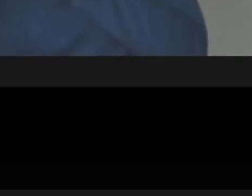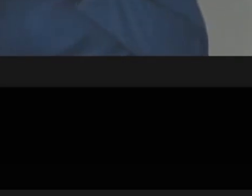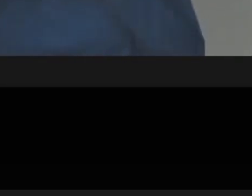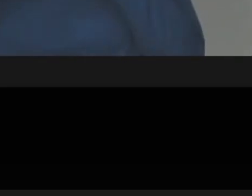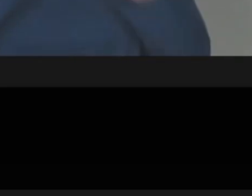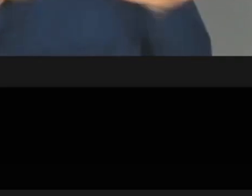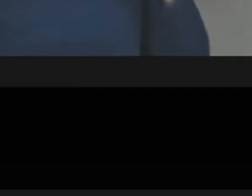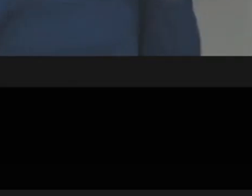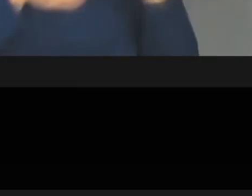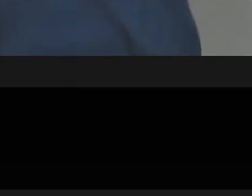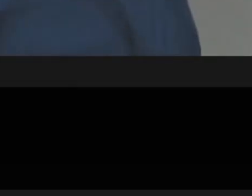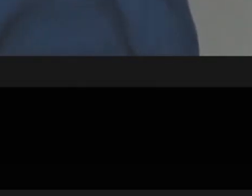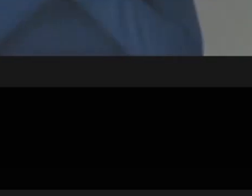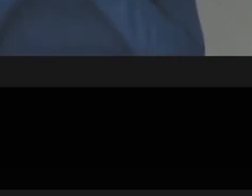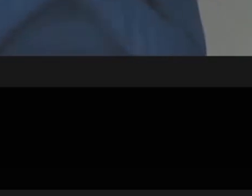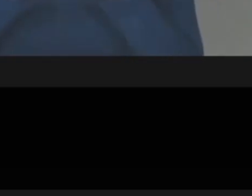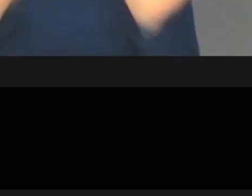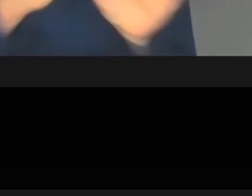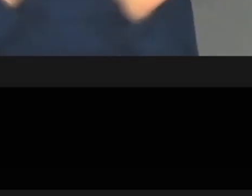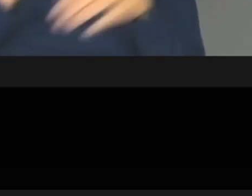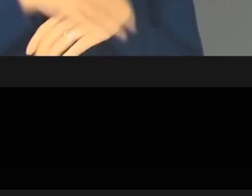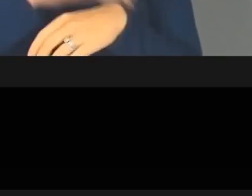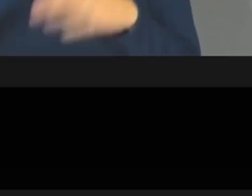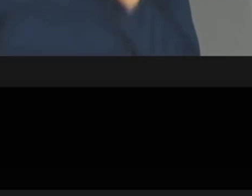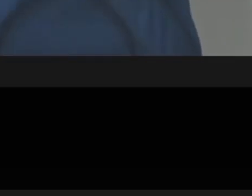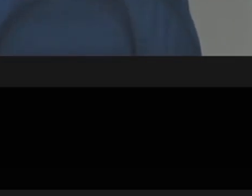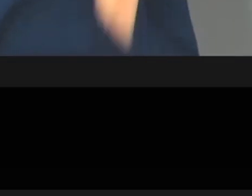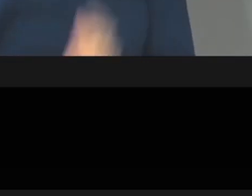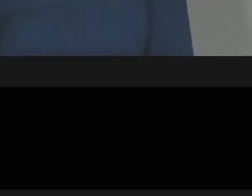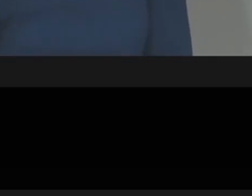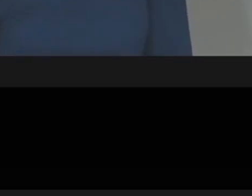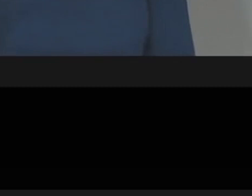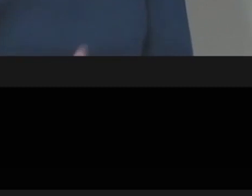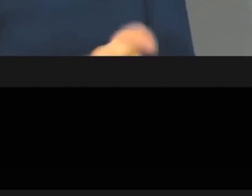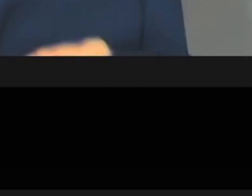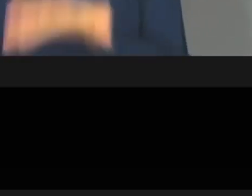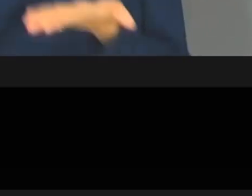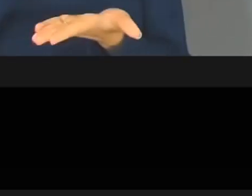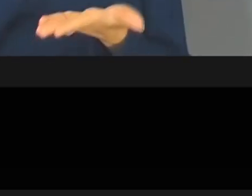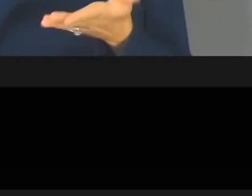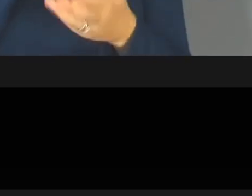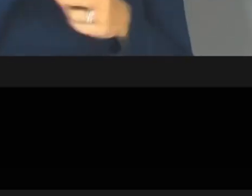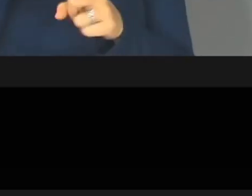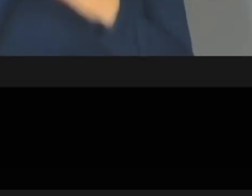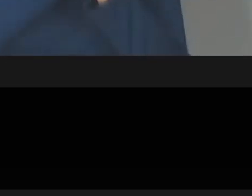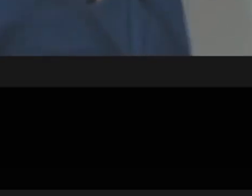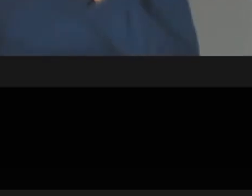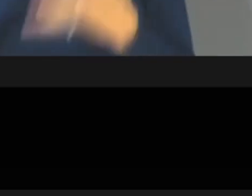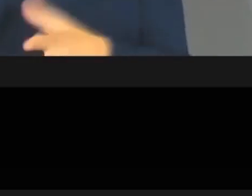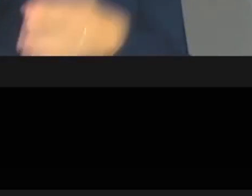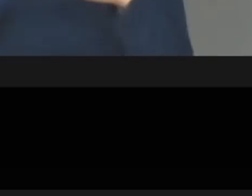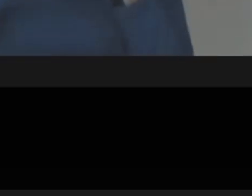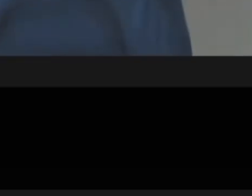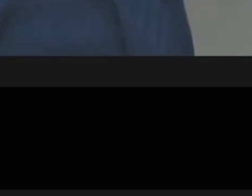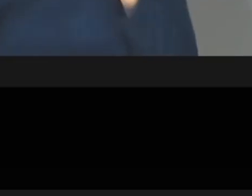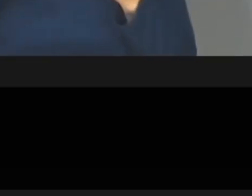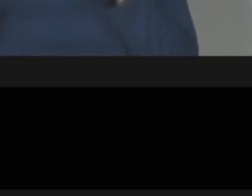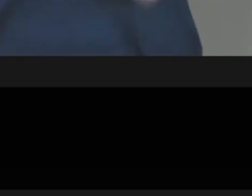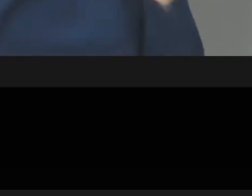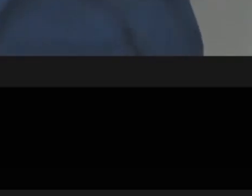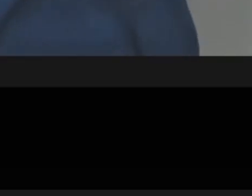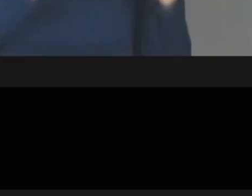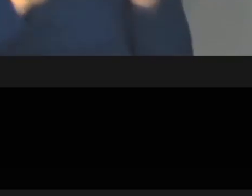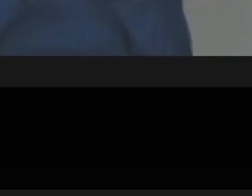development activities. Registered community organizations have proven that they are a transparent and inclusive organization that has a communication